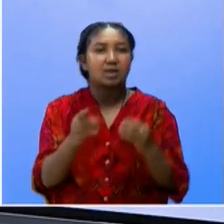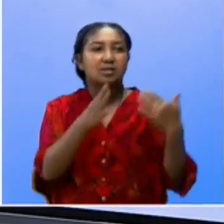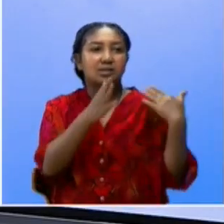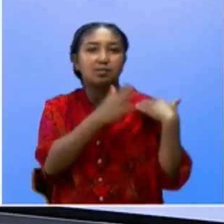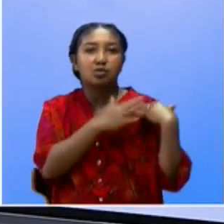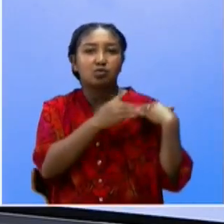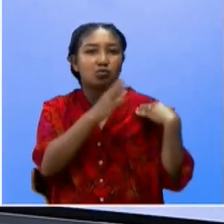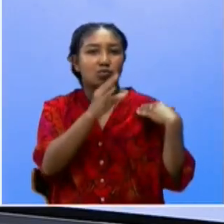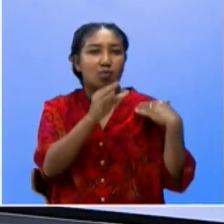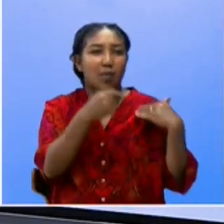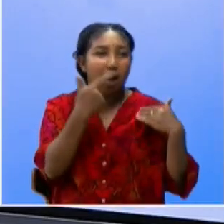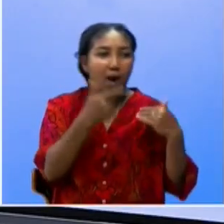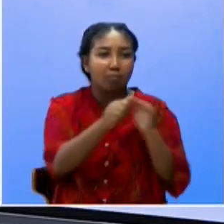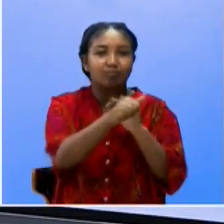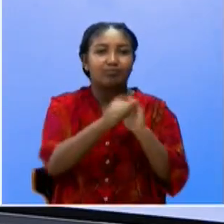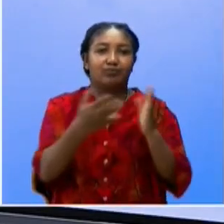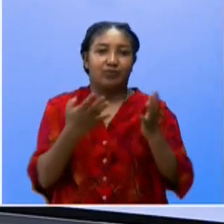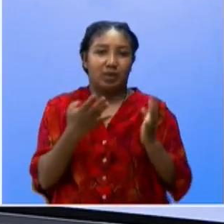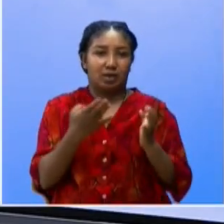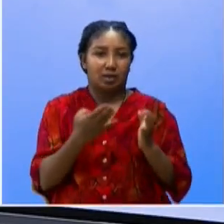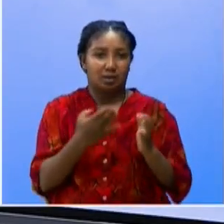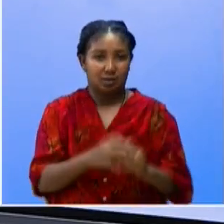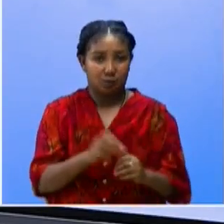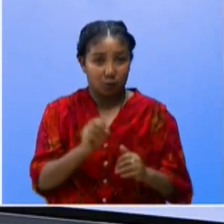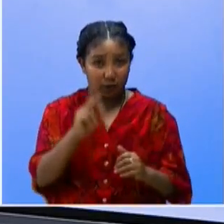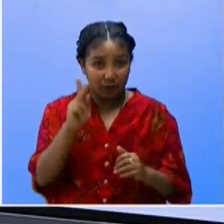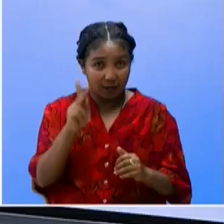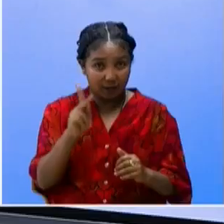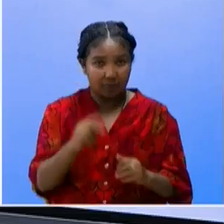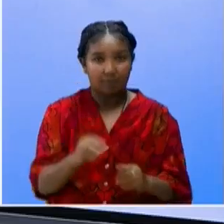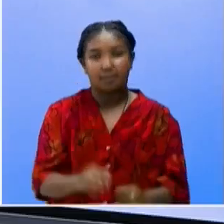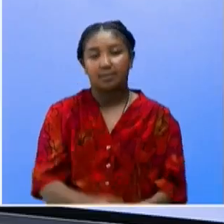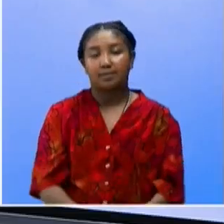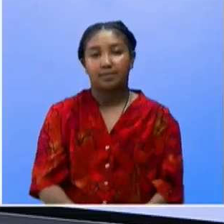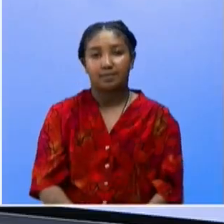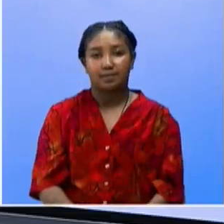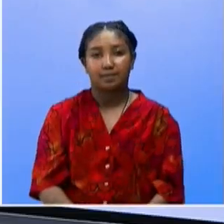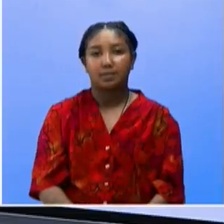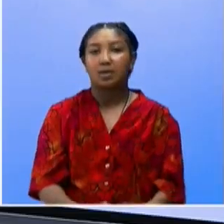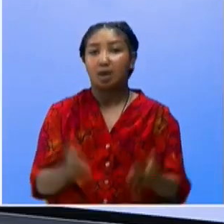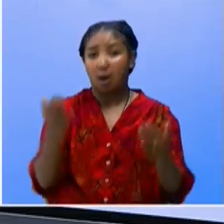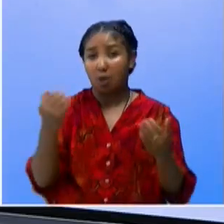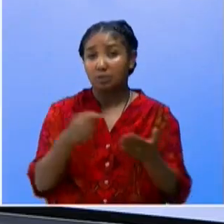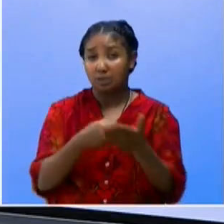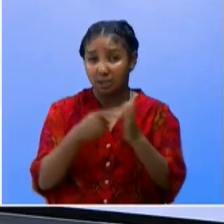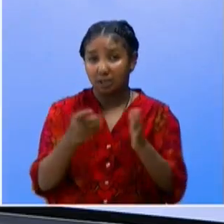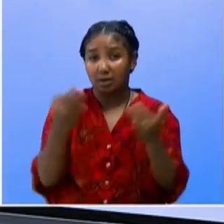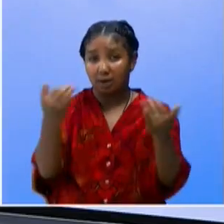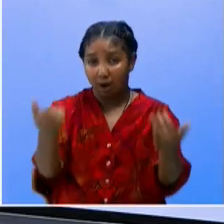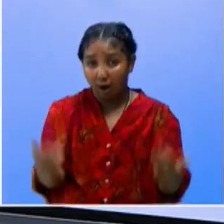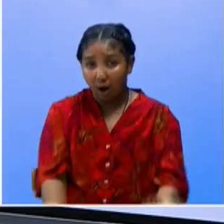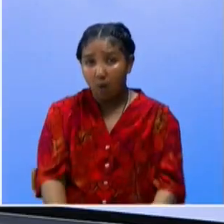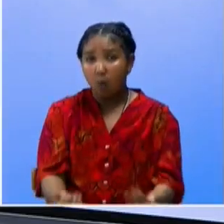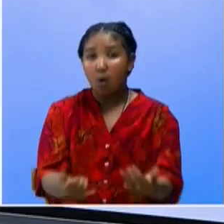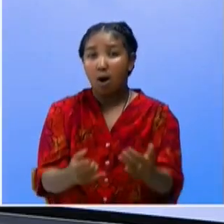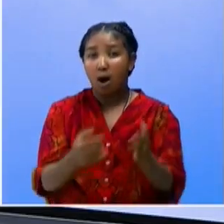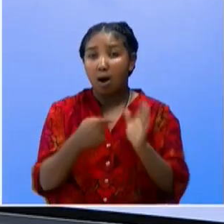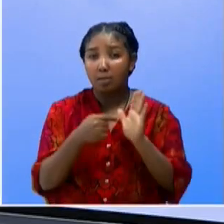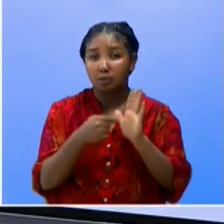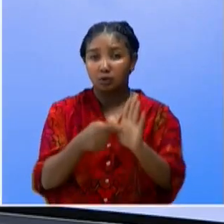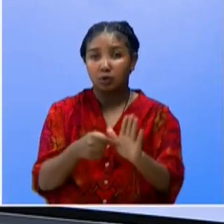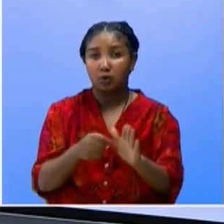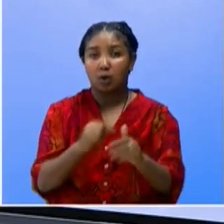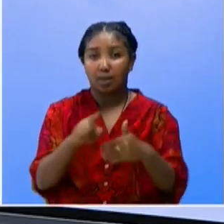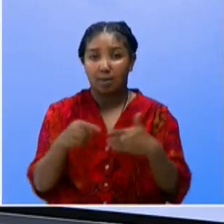subject. Is it clear? Bravo. Bravo, I hope it's clear. Now, I'm going to show you